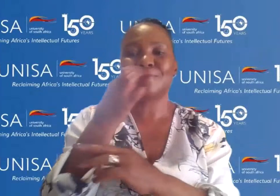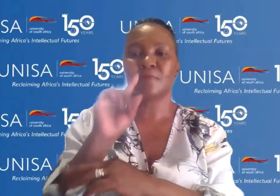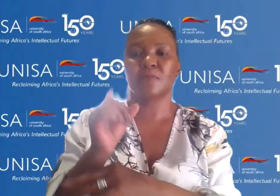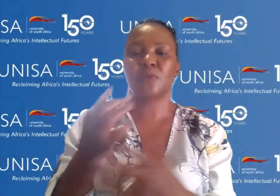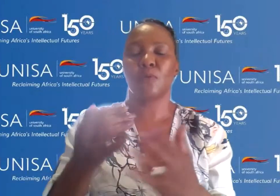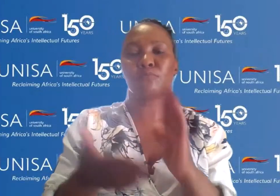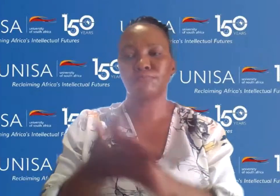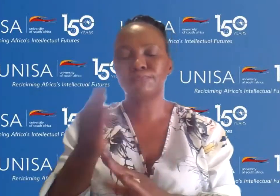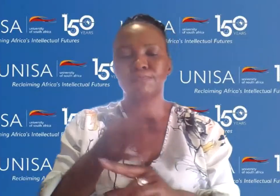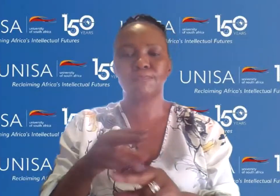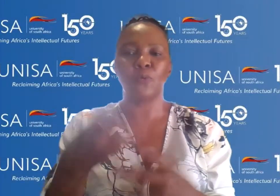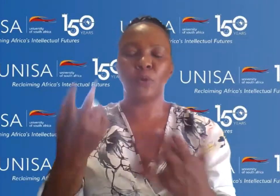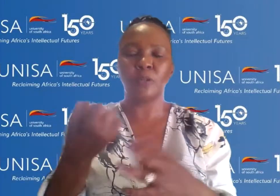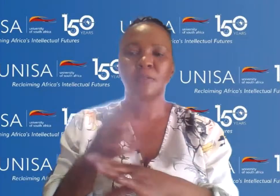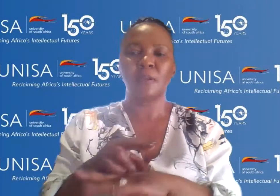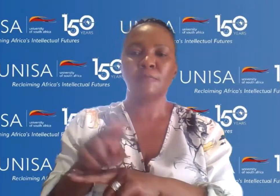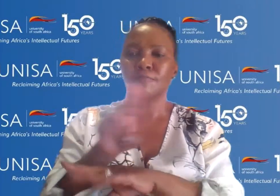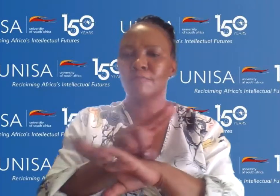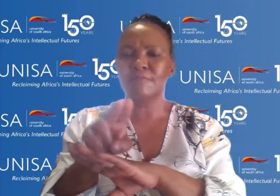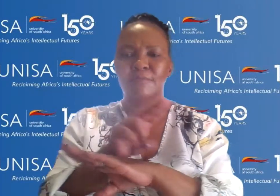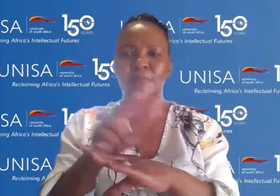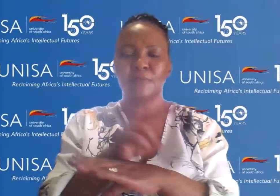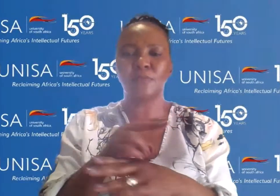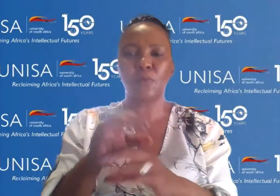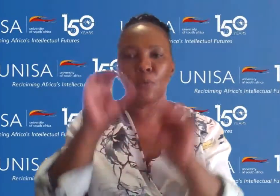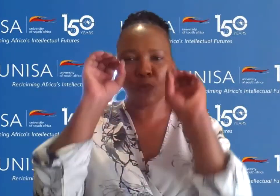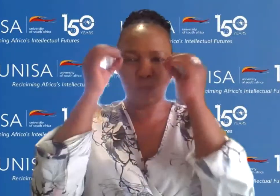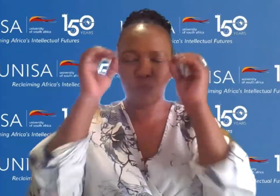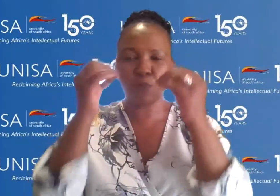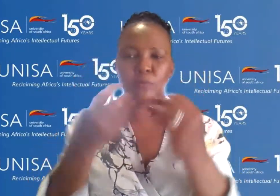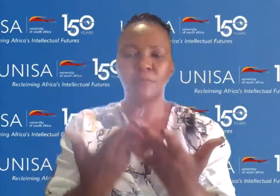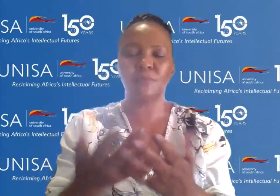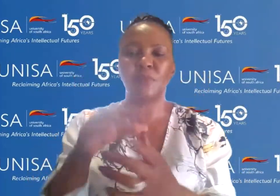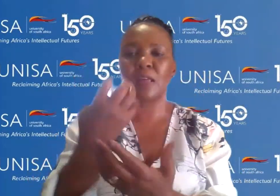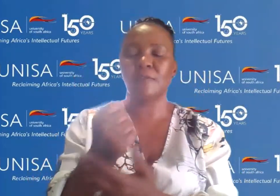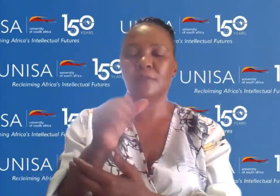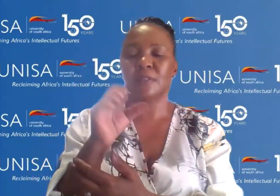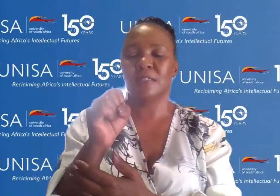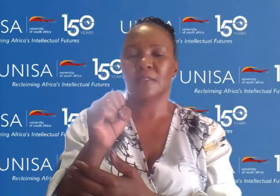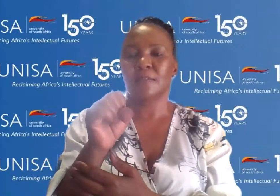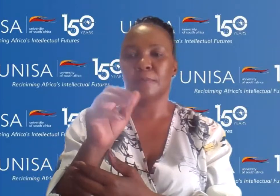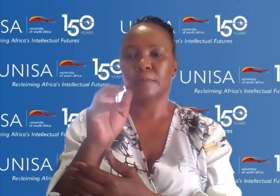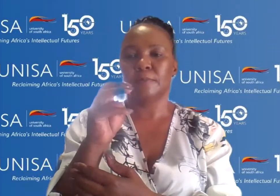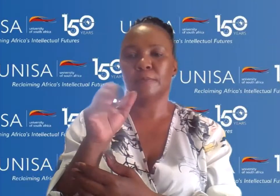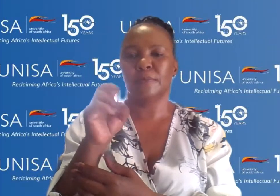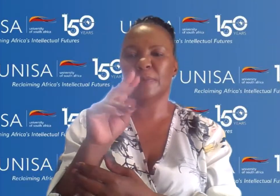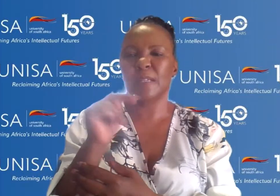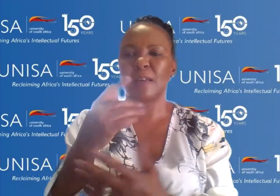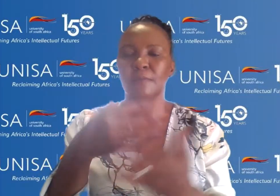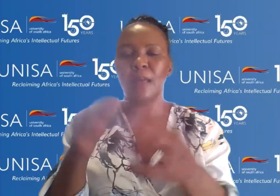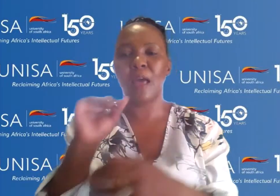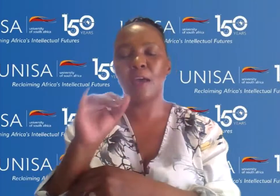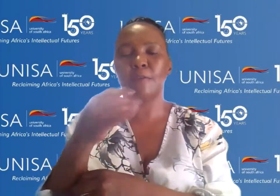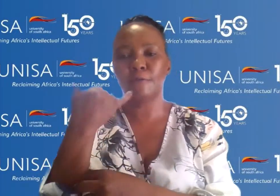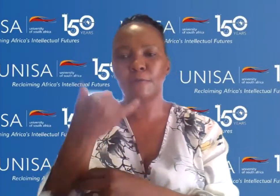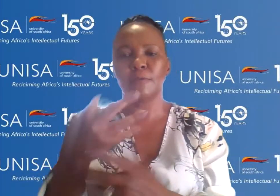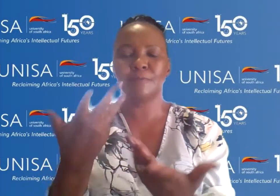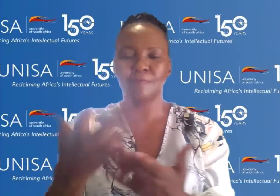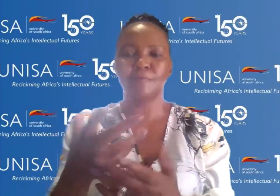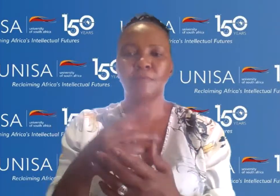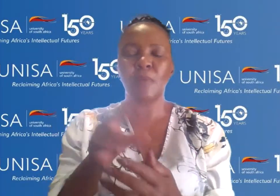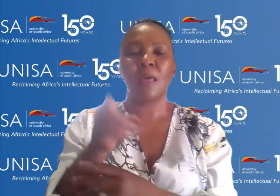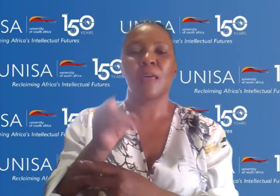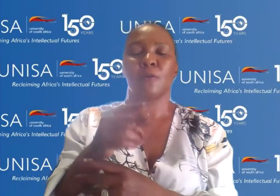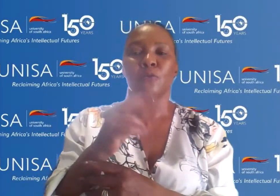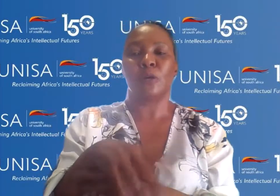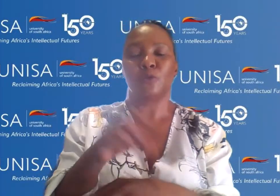Google, check the manufacturer. Okay, if you've got a Samsung, or the type of phone, the model of the phone, and just say to it, okay, I want to scan a QR code. How do I